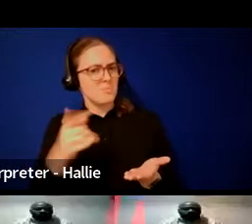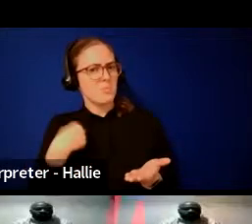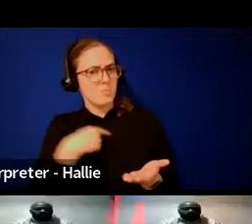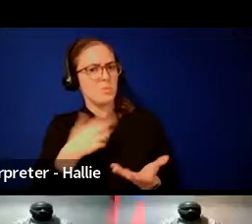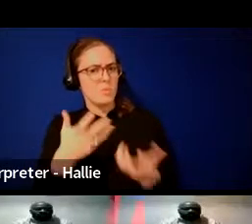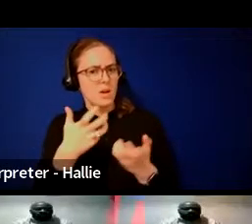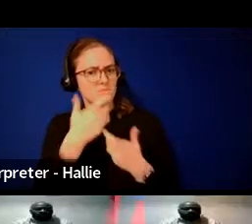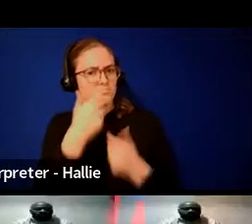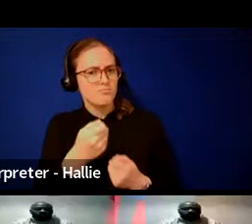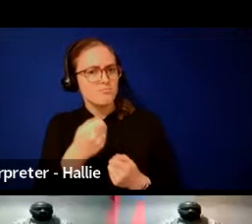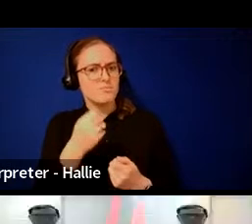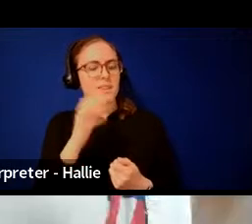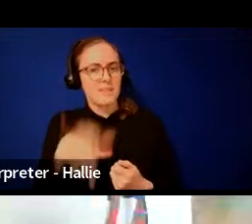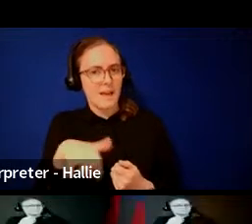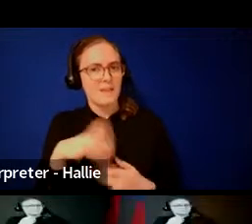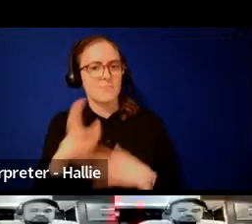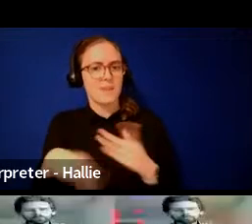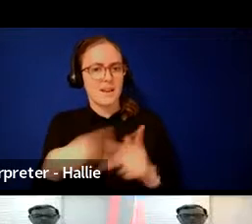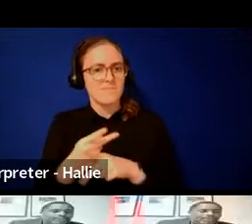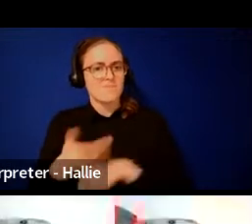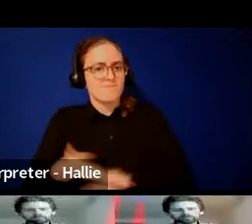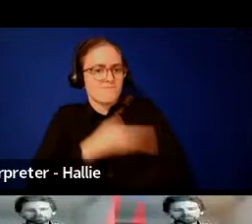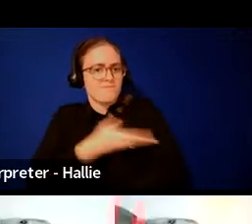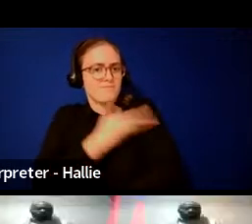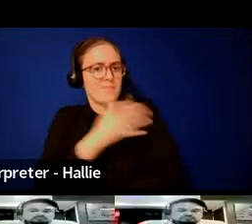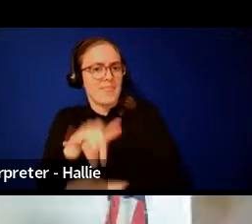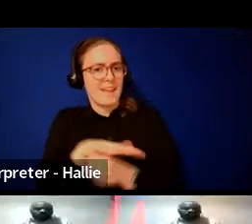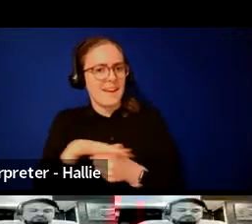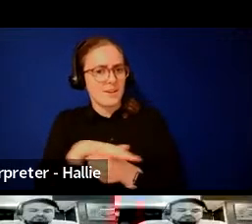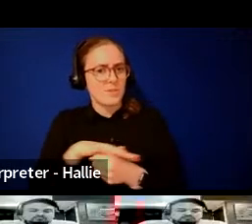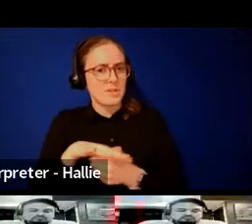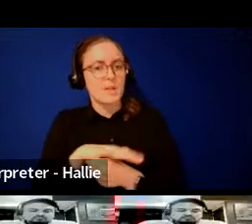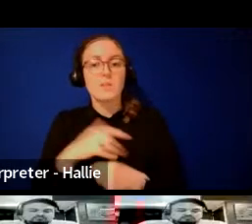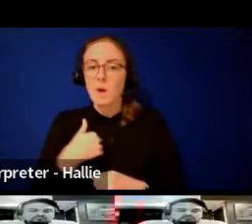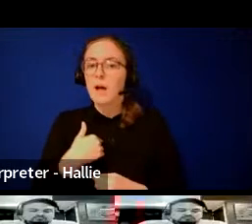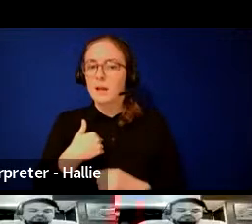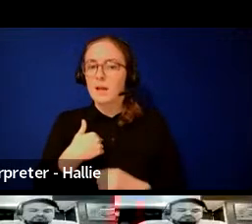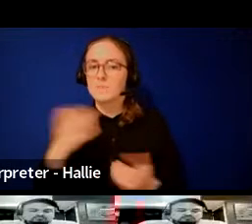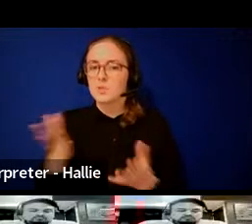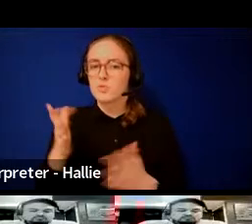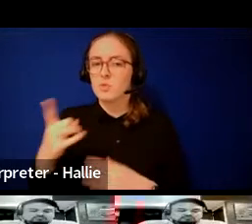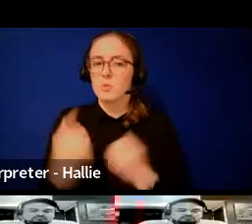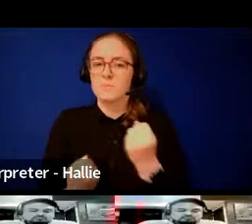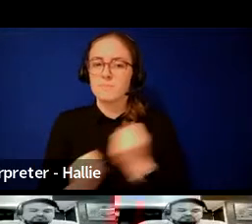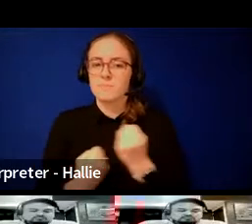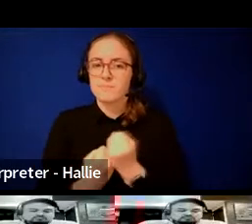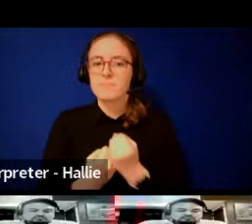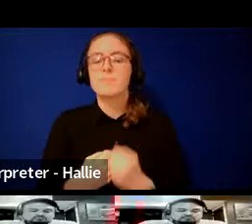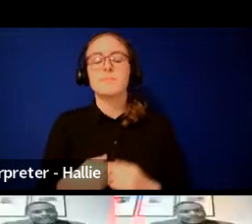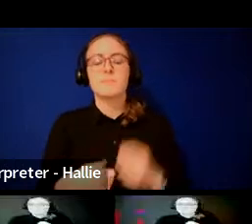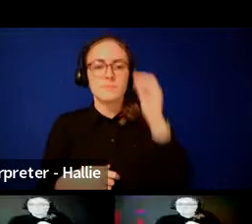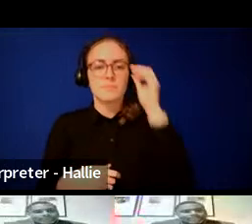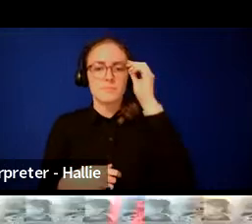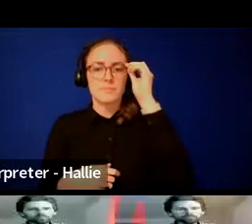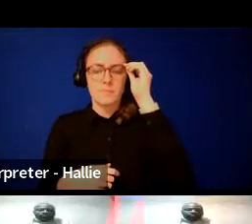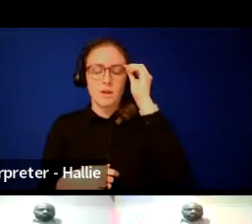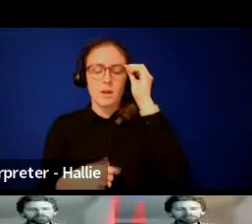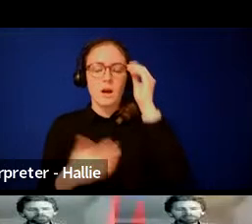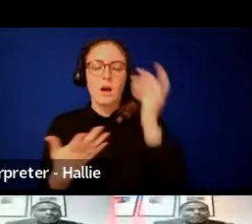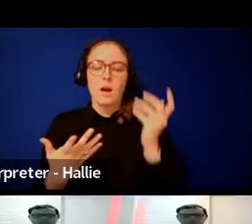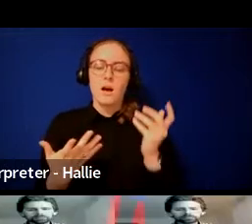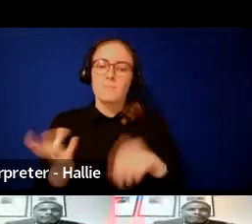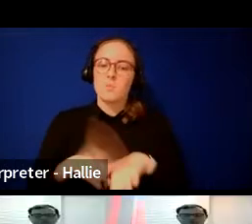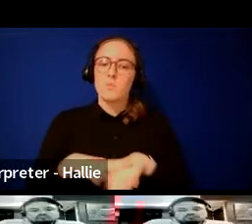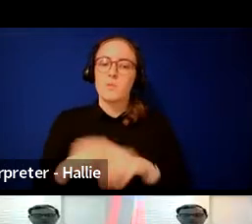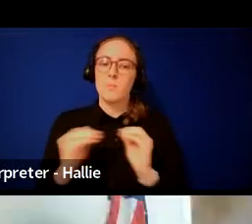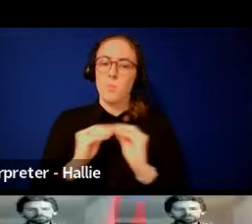asset. So I would encourage you to, advocate and lobby. Of course, there's some additional barriers, but in order